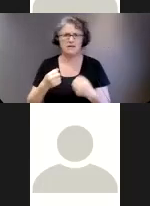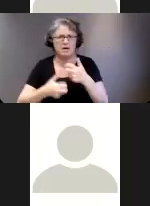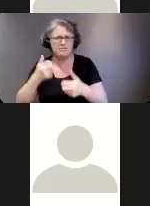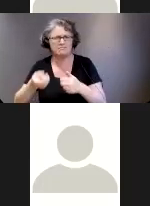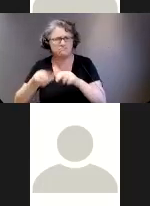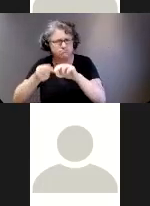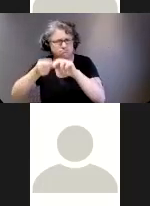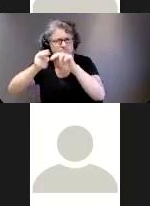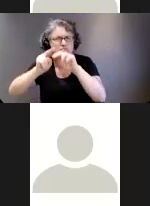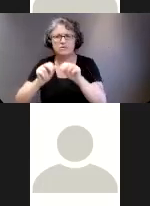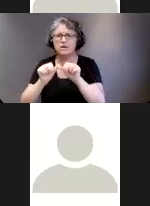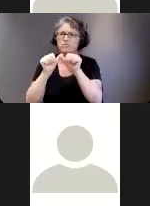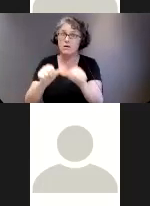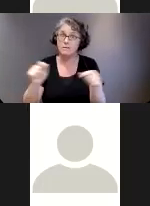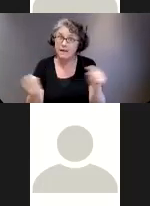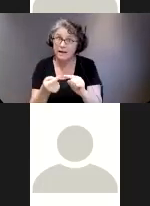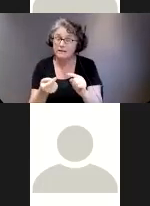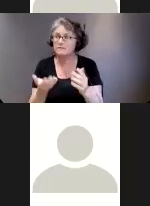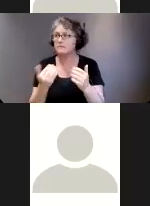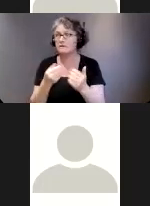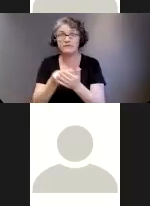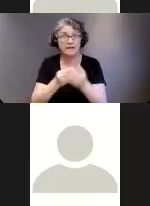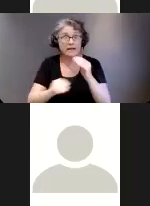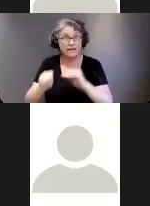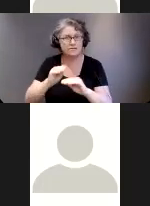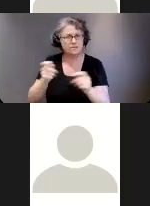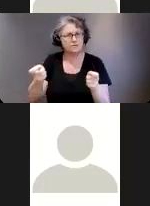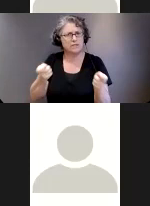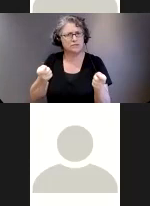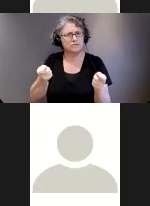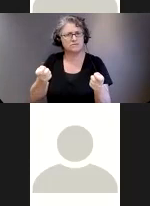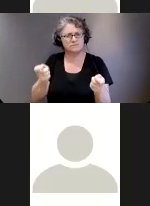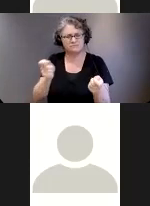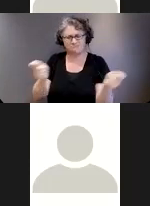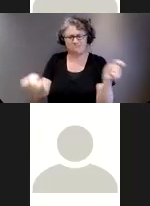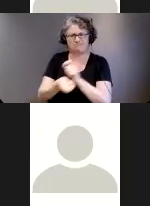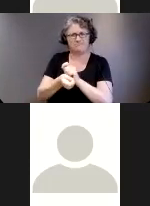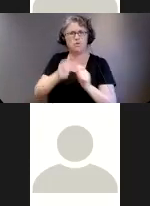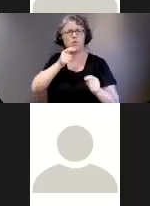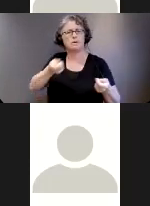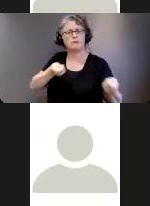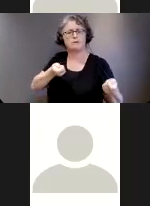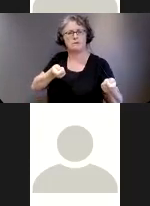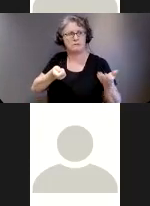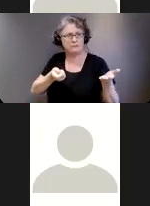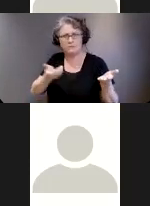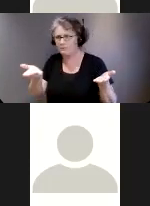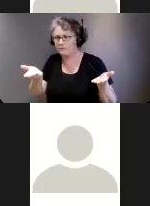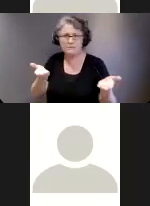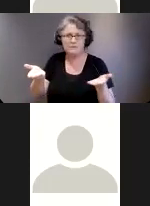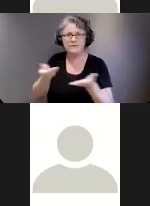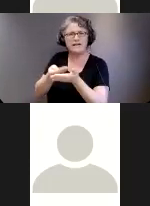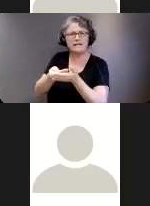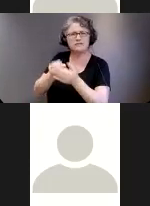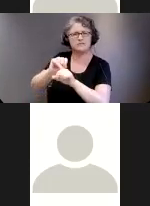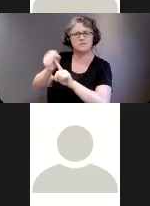pain, financial changes. So who's in control? Are there changes in kind of the ability